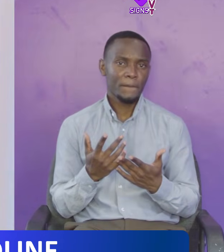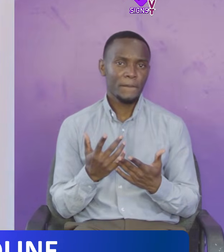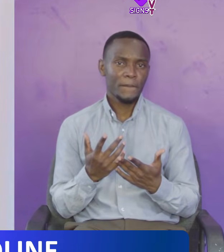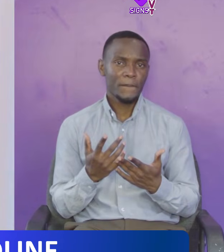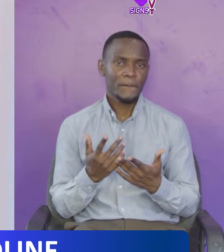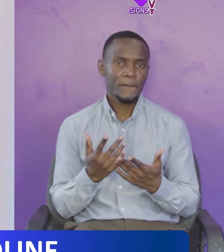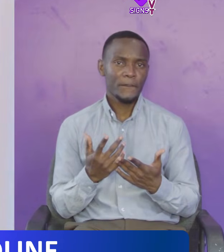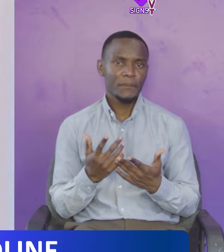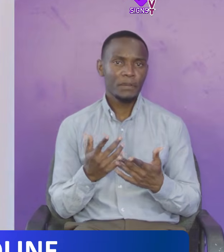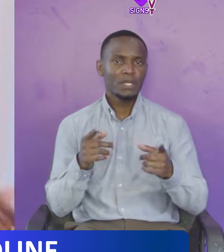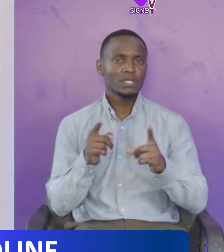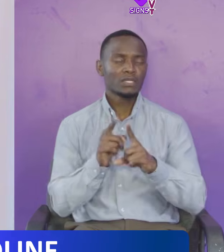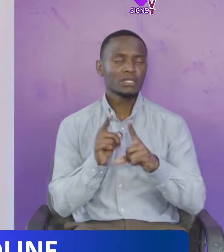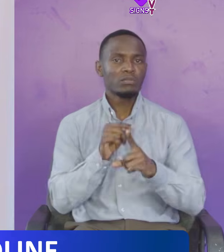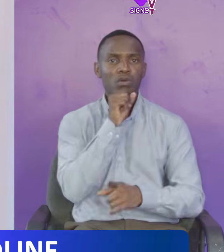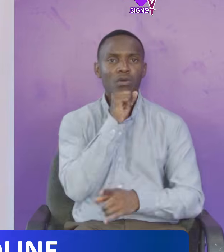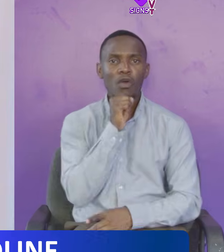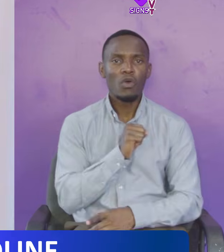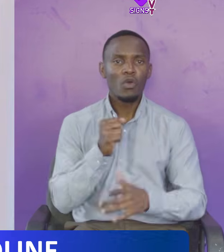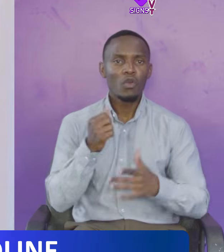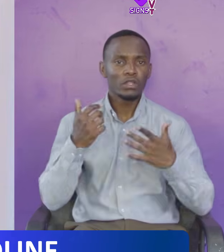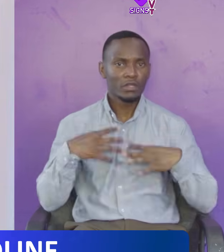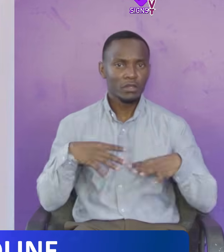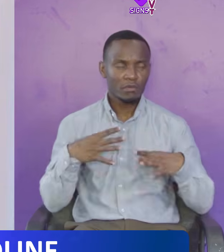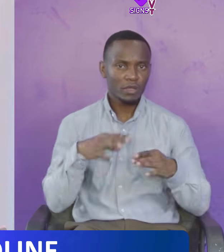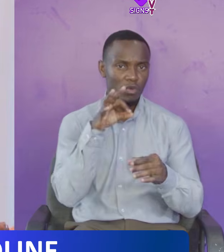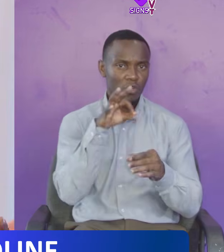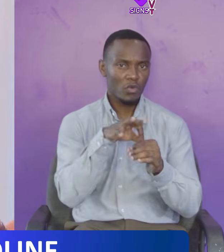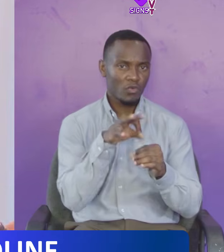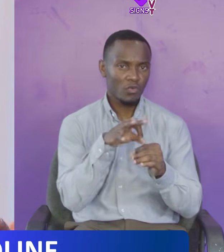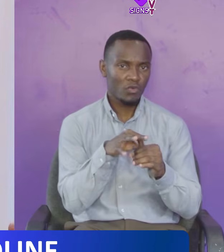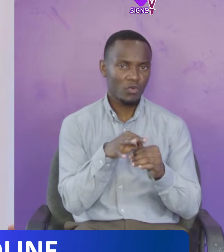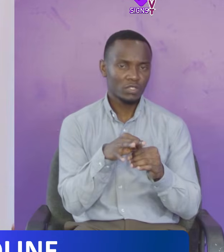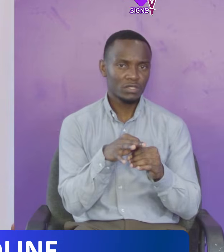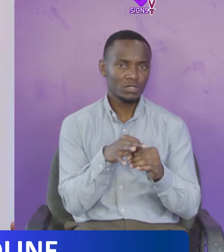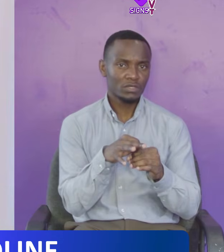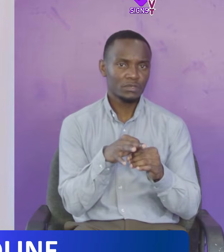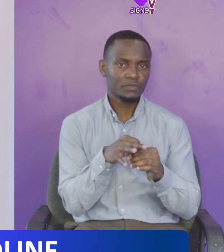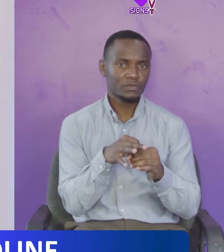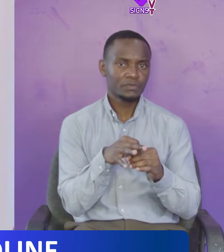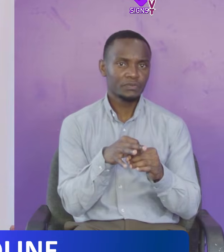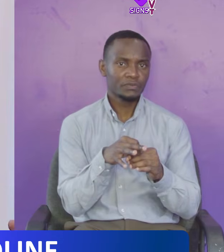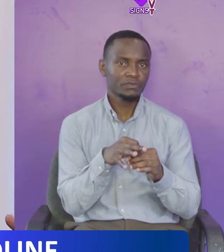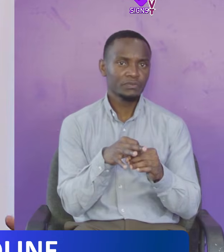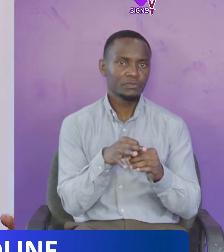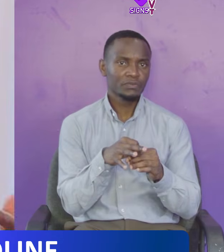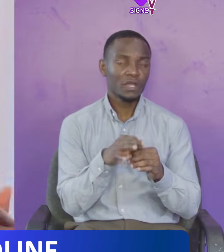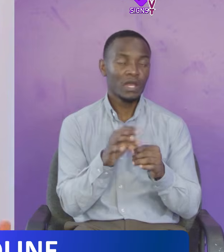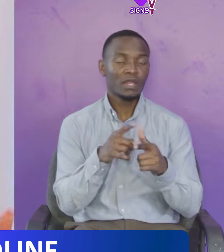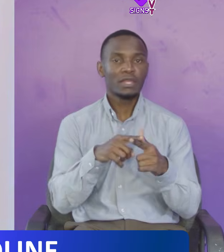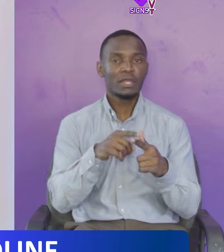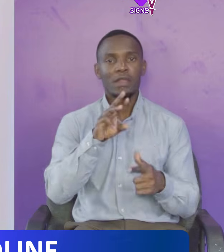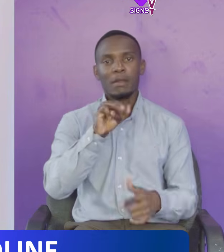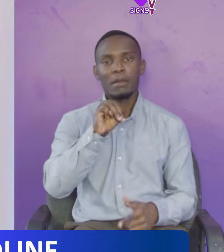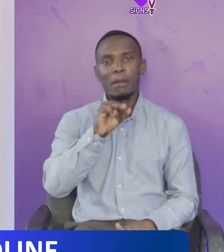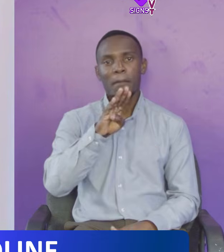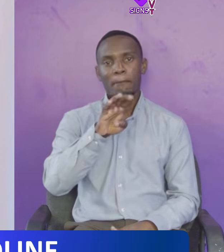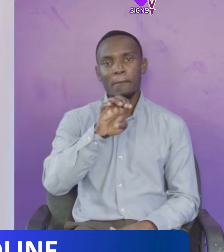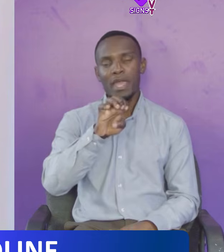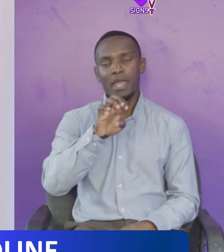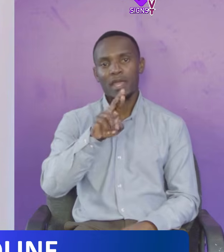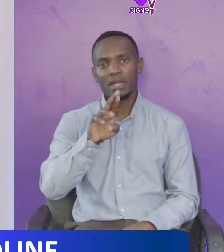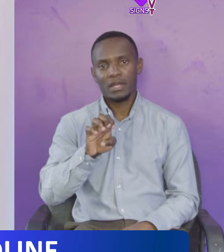to vote. A large number of them were old people, and in very north where I was, among the old